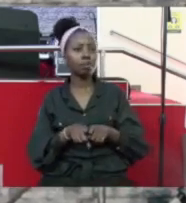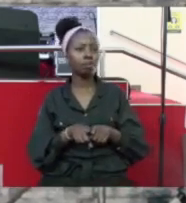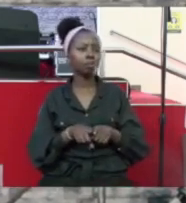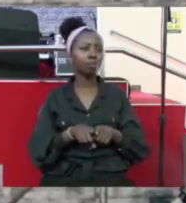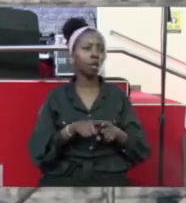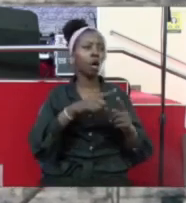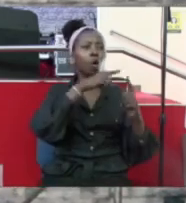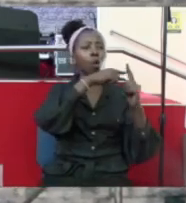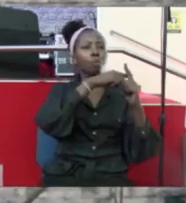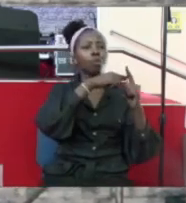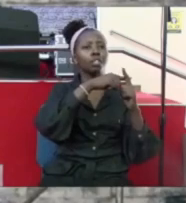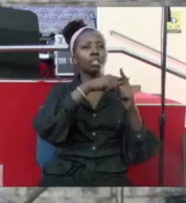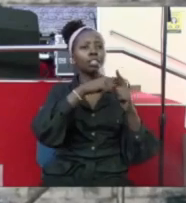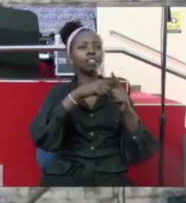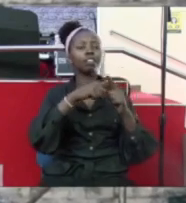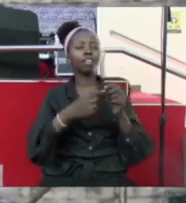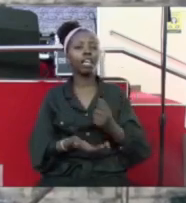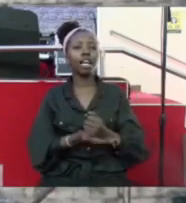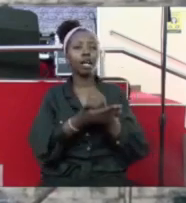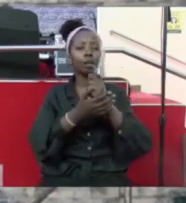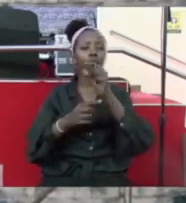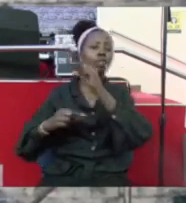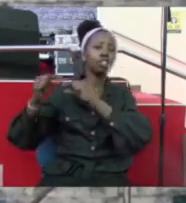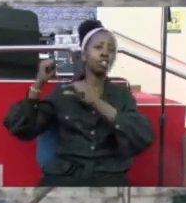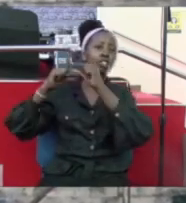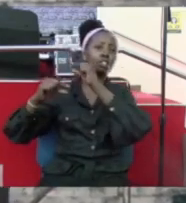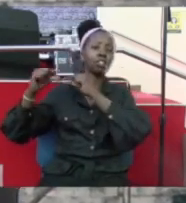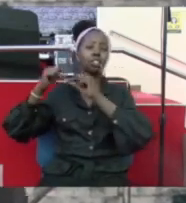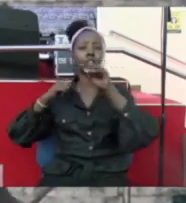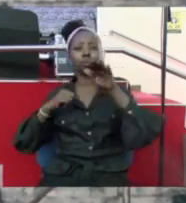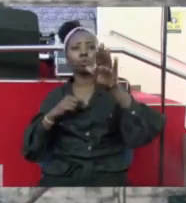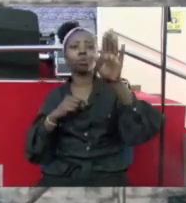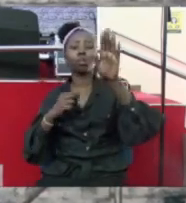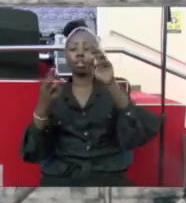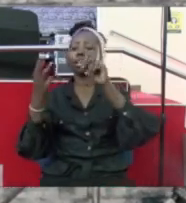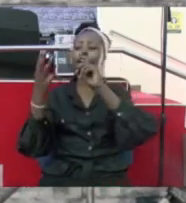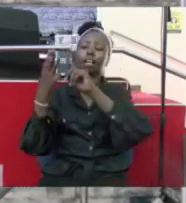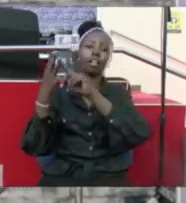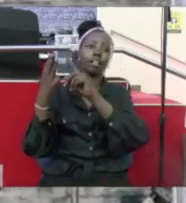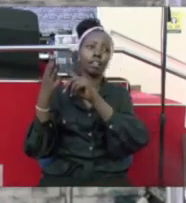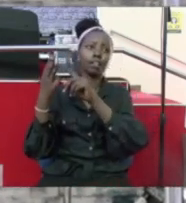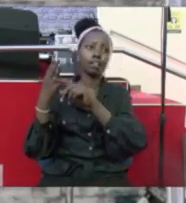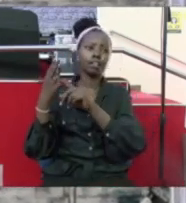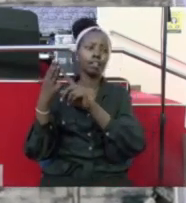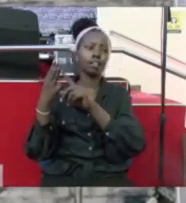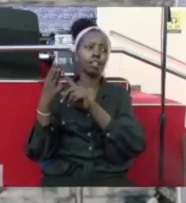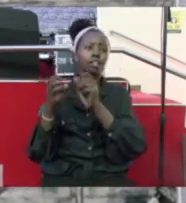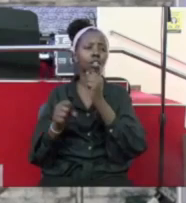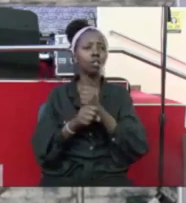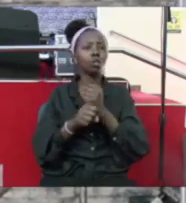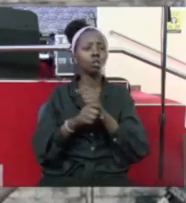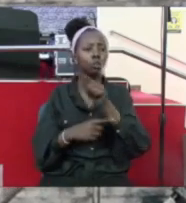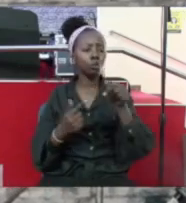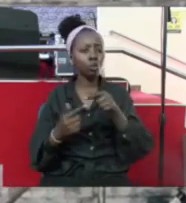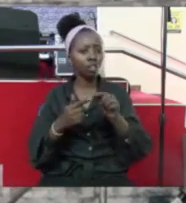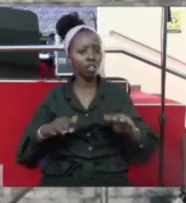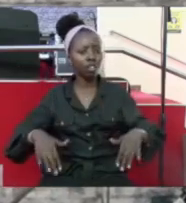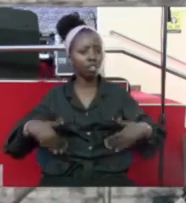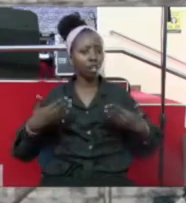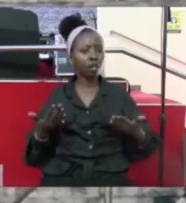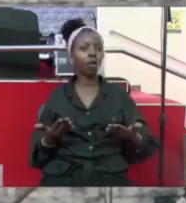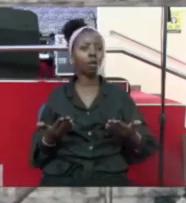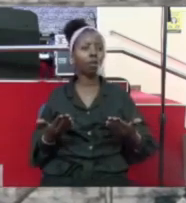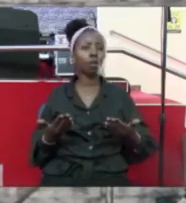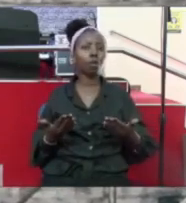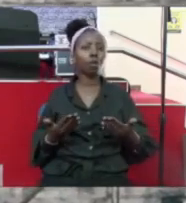kwamba taathiri kizazi chetu. And finally, we have seen that we can do this by being bridge